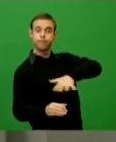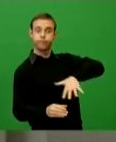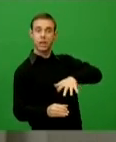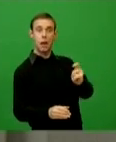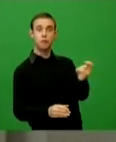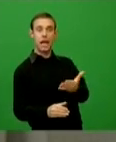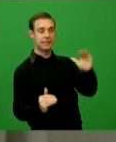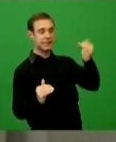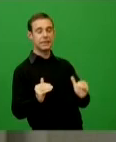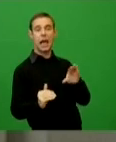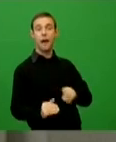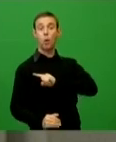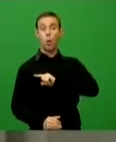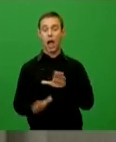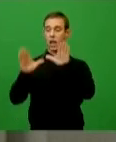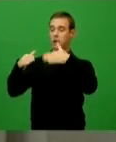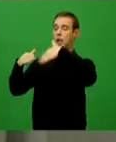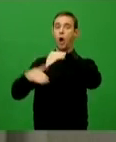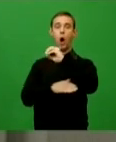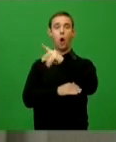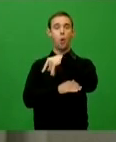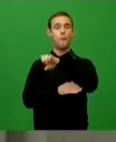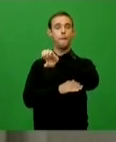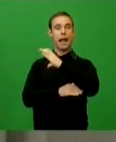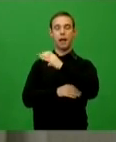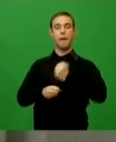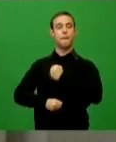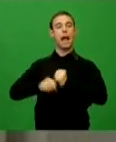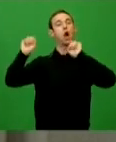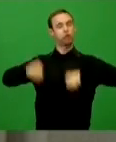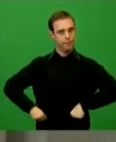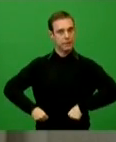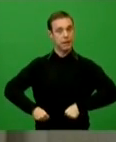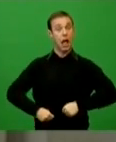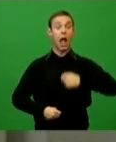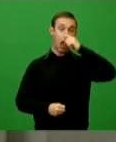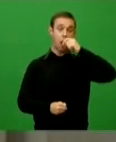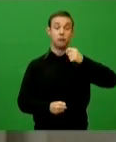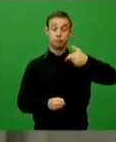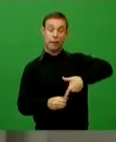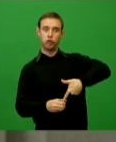compliance with the OPEC brokered deal to restrict output and an increase